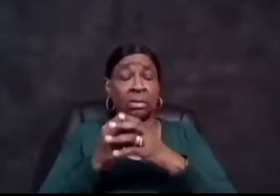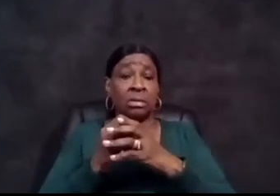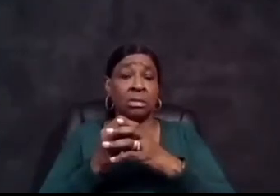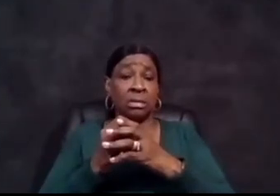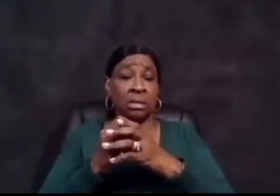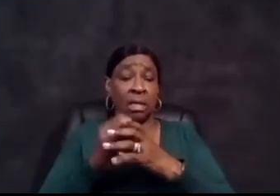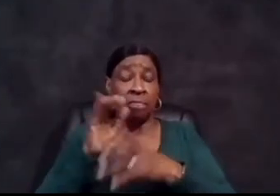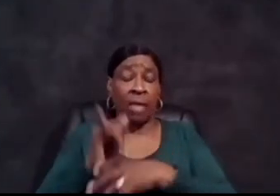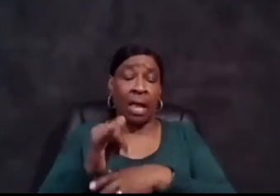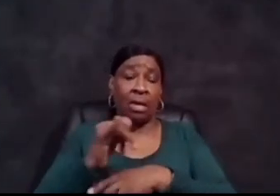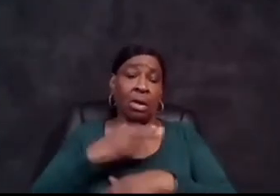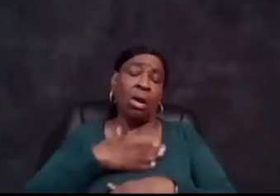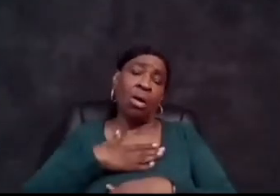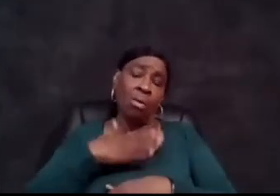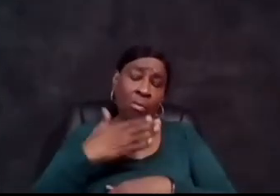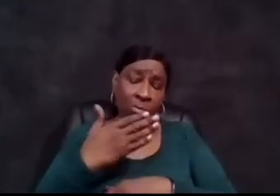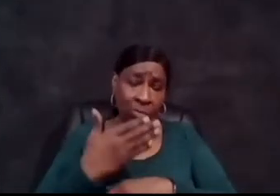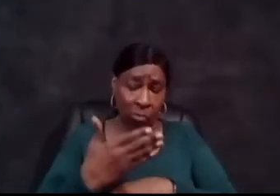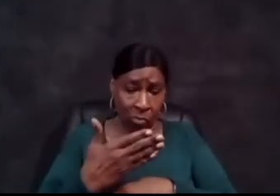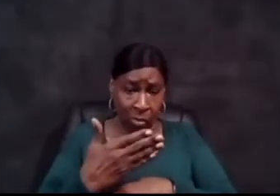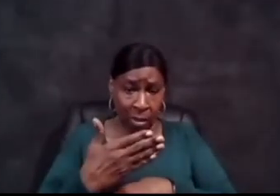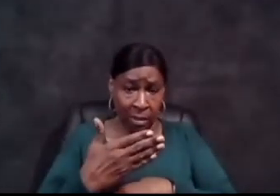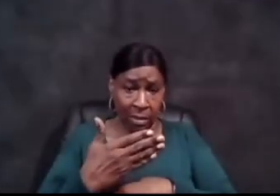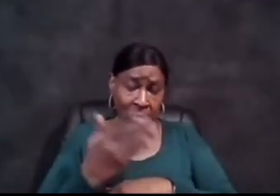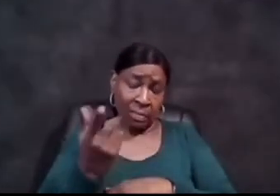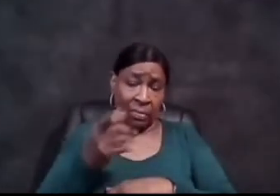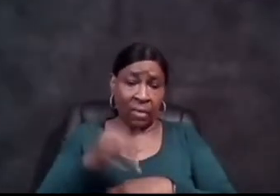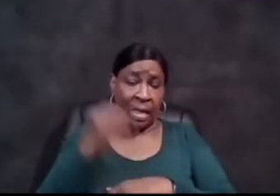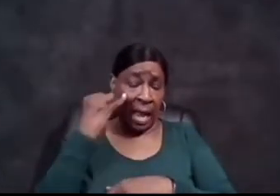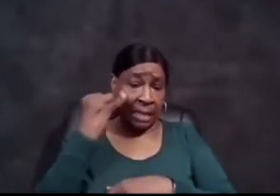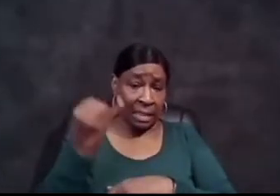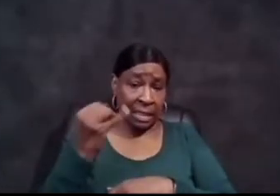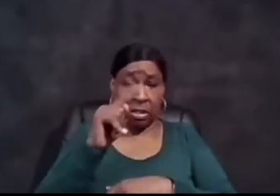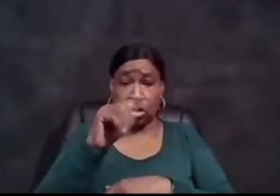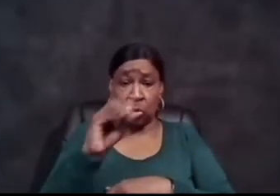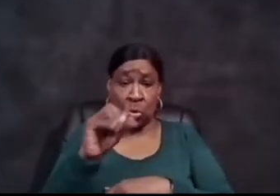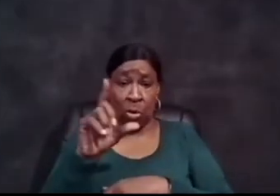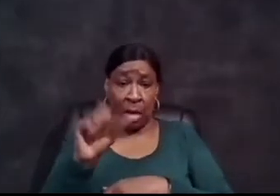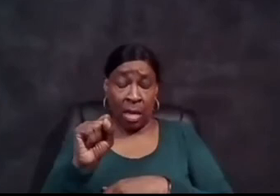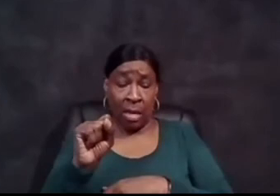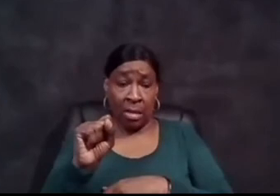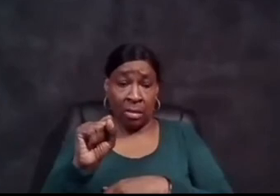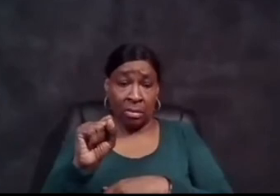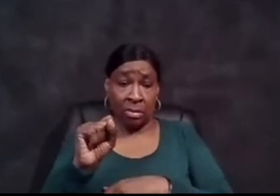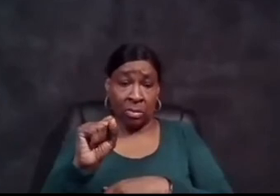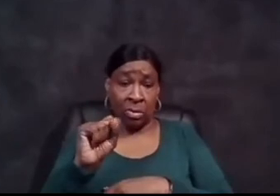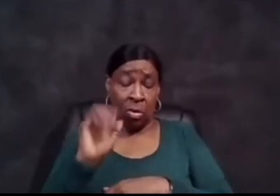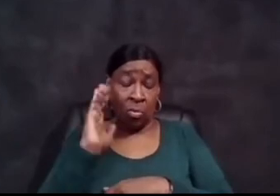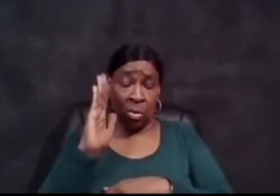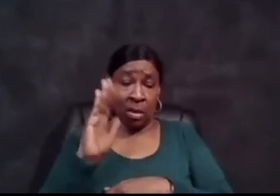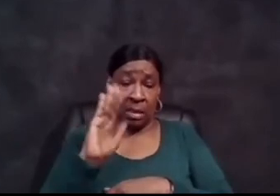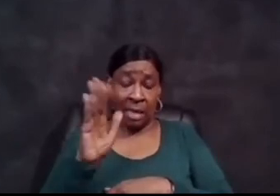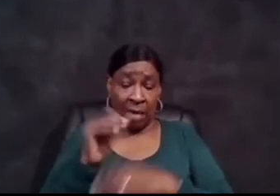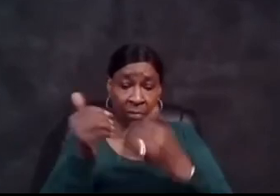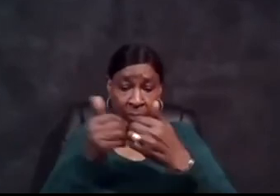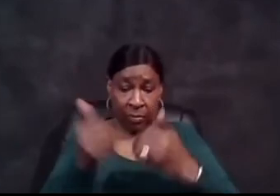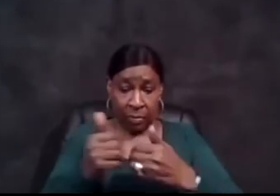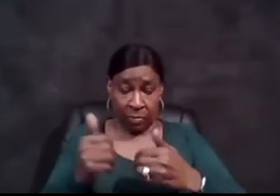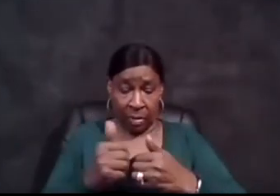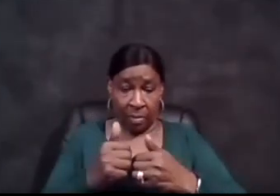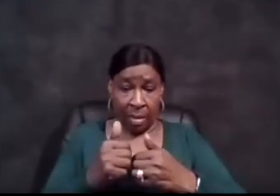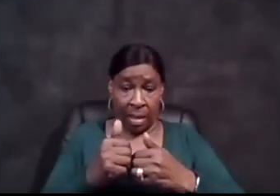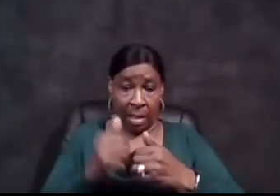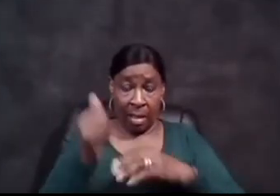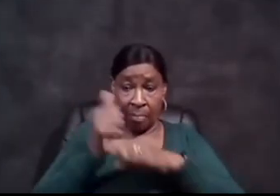that whole, you know, idea that the tools will never, you know, dismantle the master's house, like that we